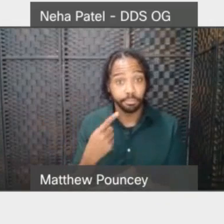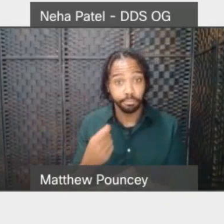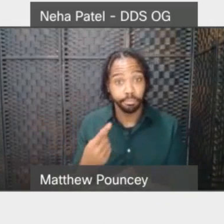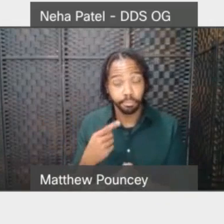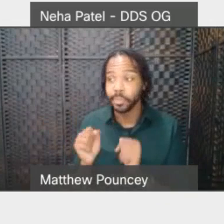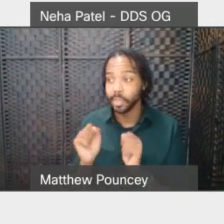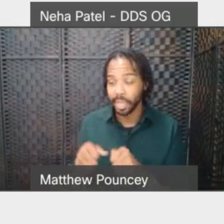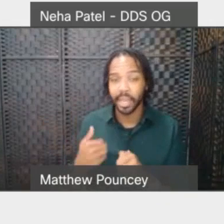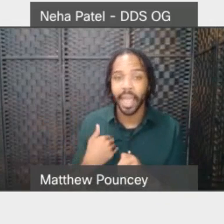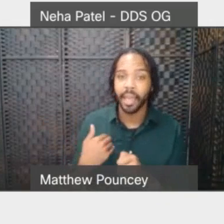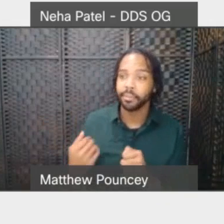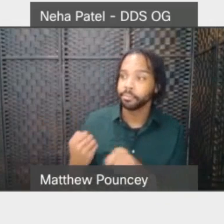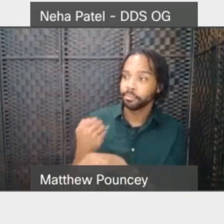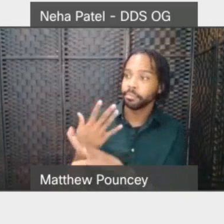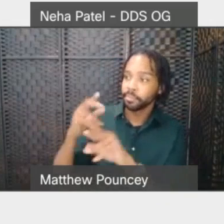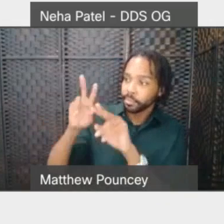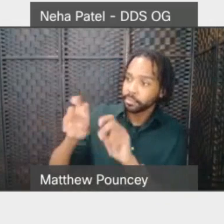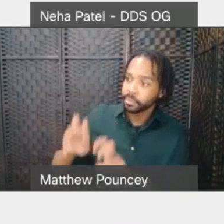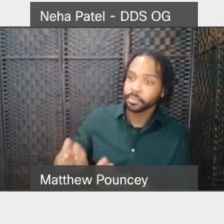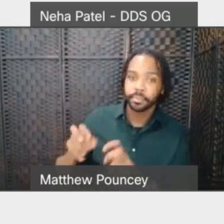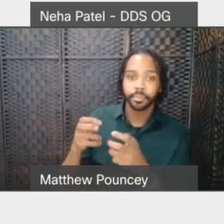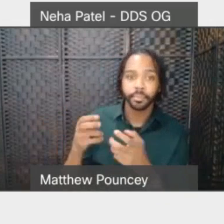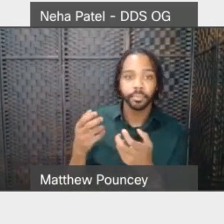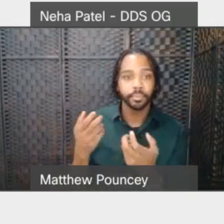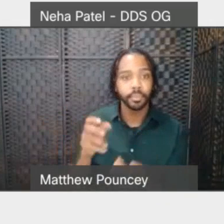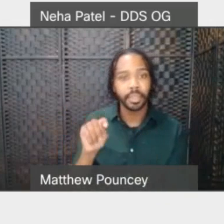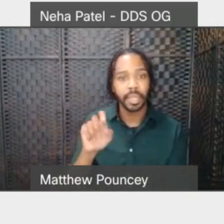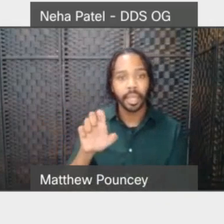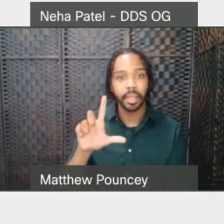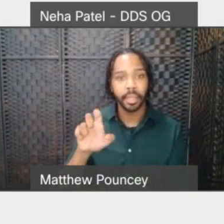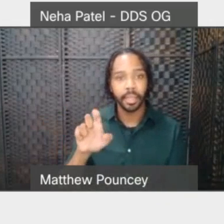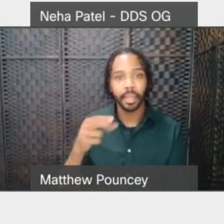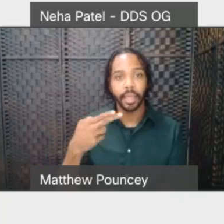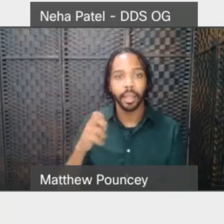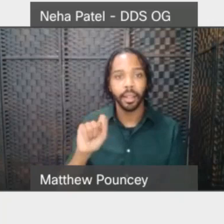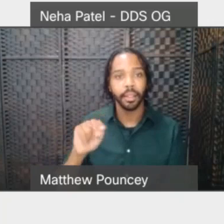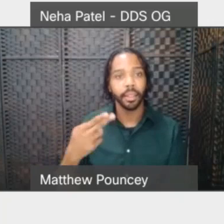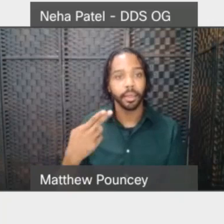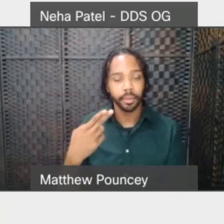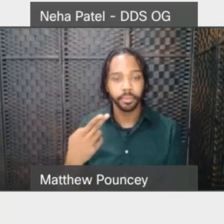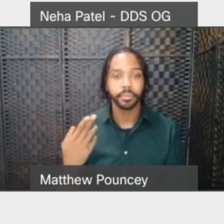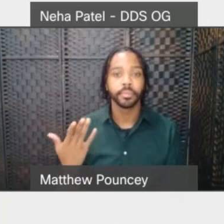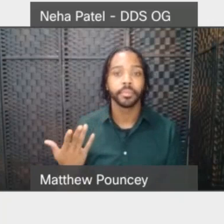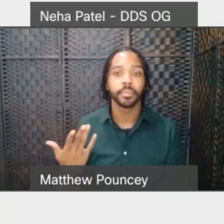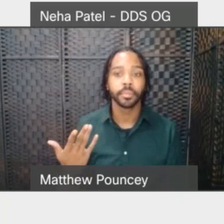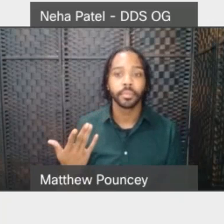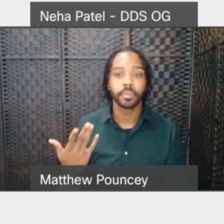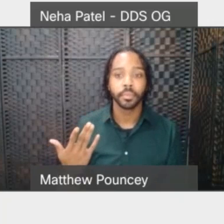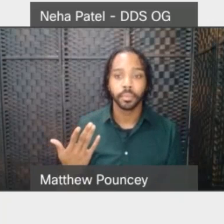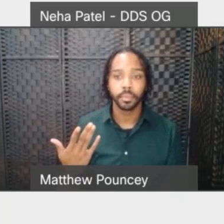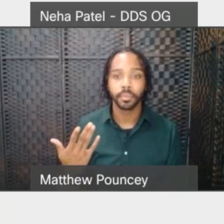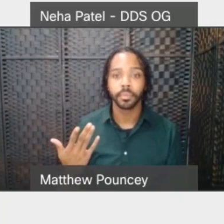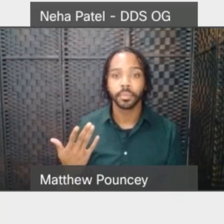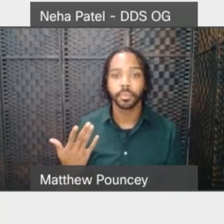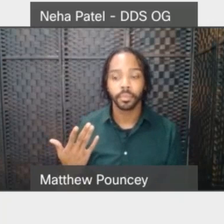an assessment via virtual telehealth portal and put in place